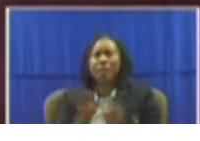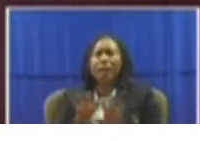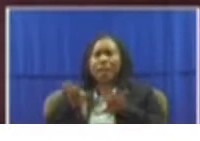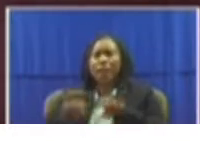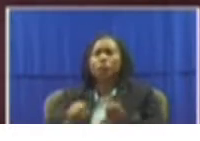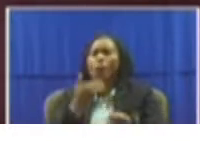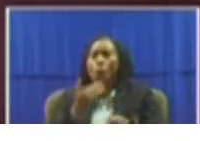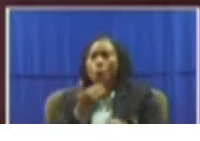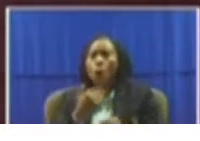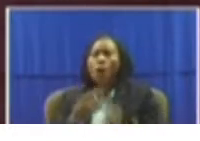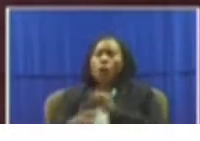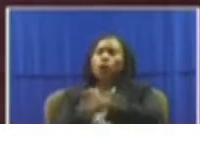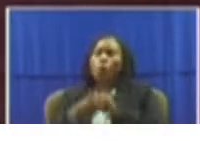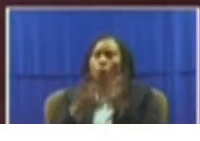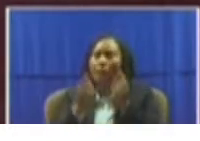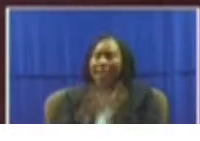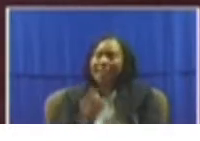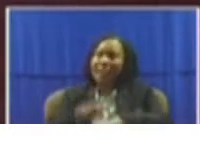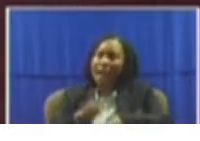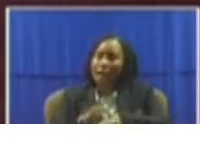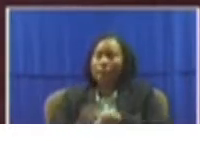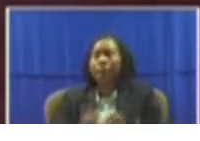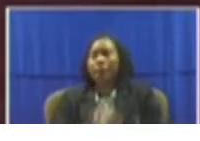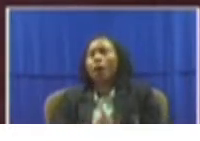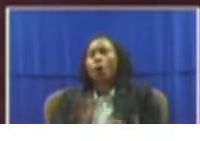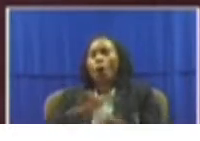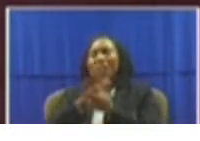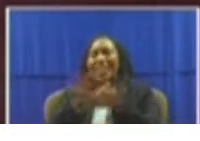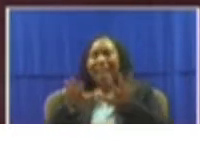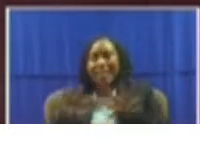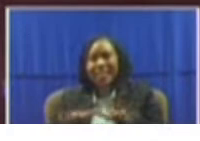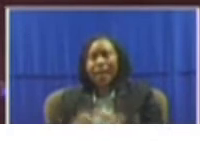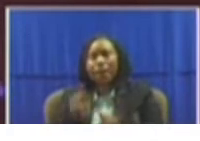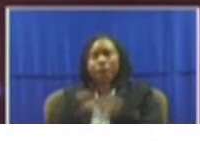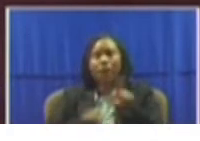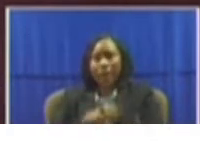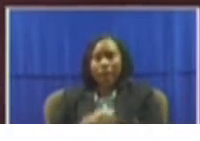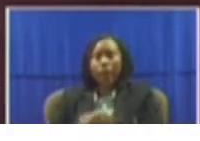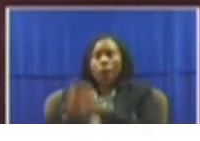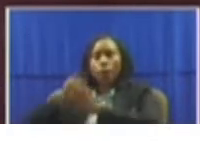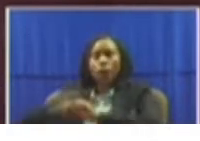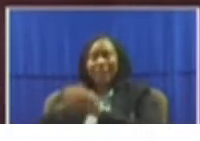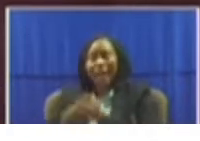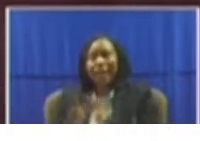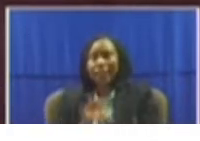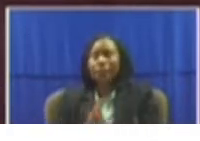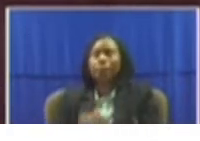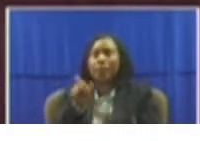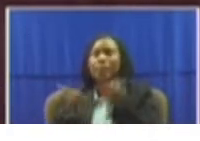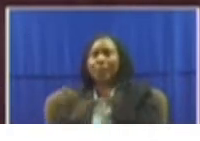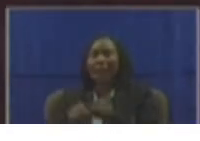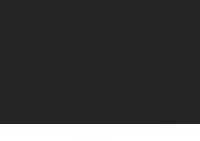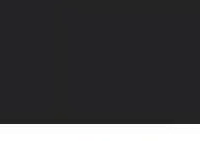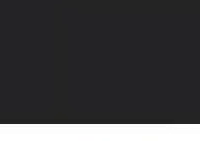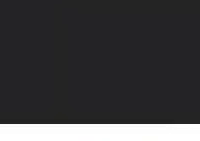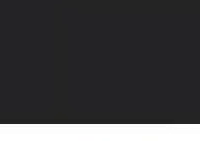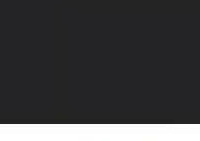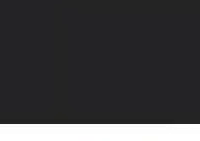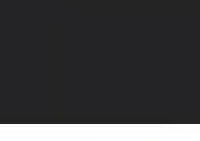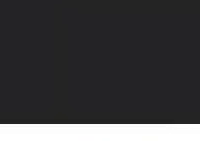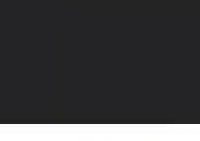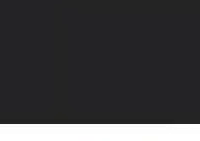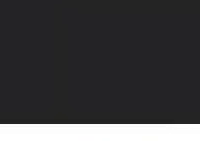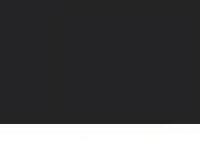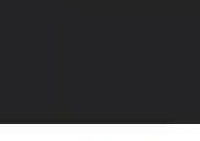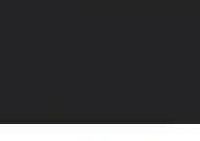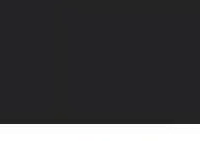during COVID-19, and who failed to protect citizens during the July riots. These are irredeemable people